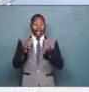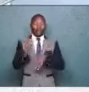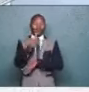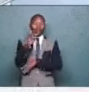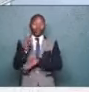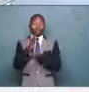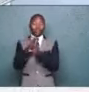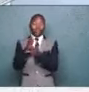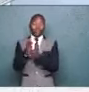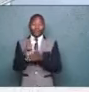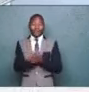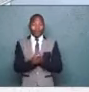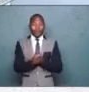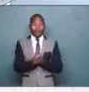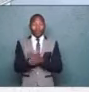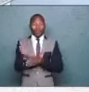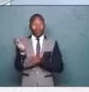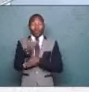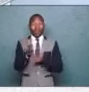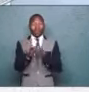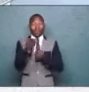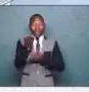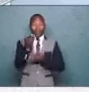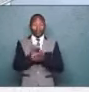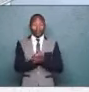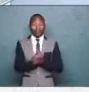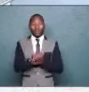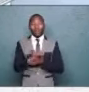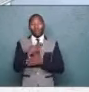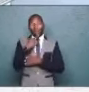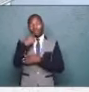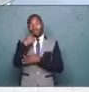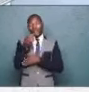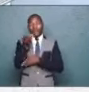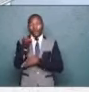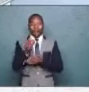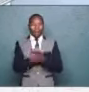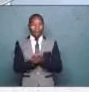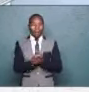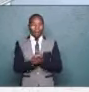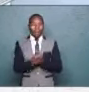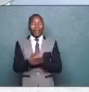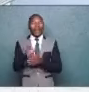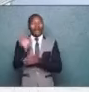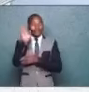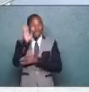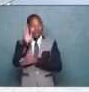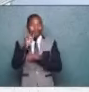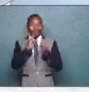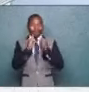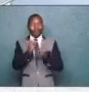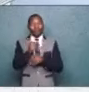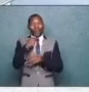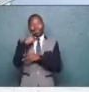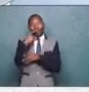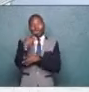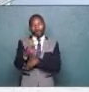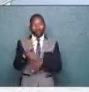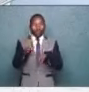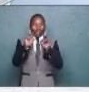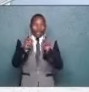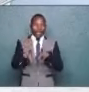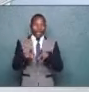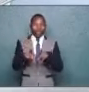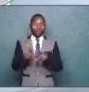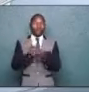aulumali osiyanasiyana kubwera ku mikumano imeneyi, ndicho linga choti nawonso adzamve unthengawu ndi kuwawuza anthu